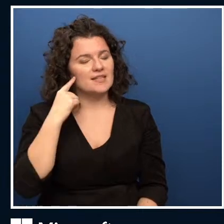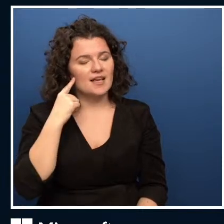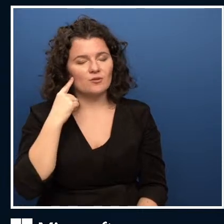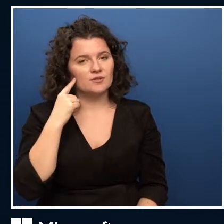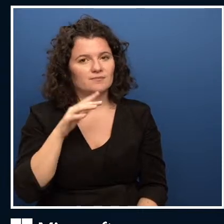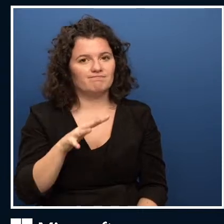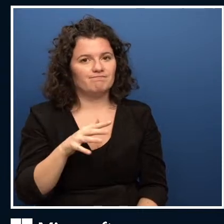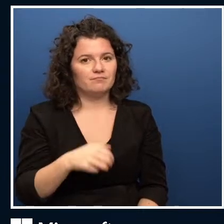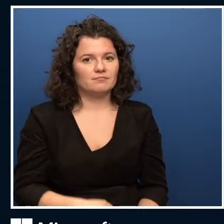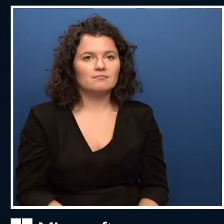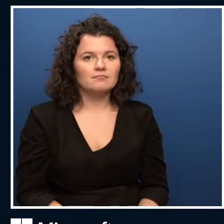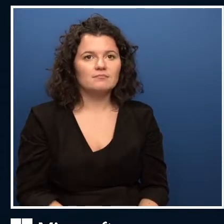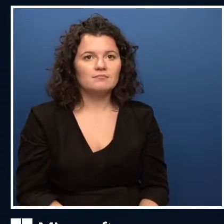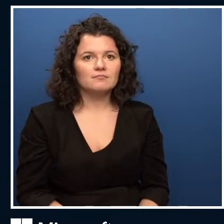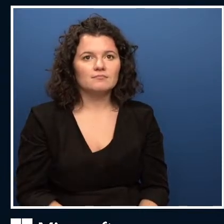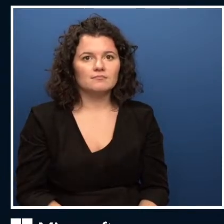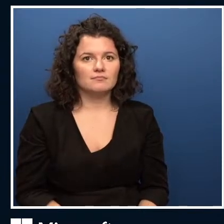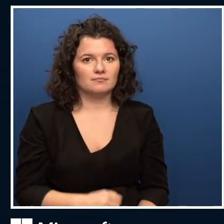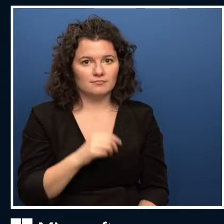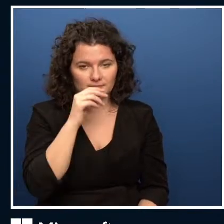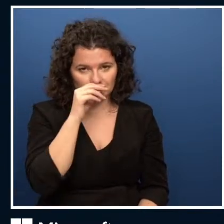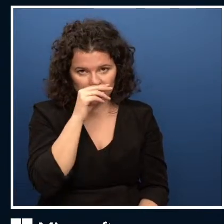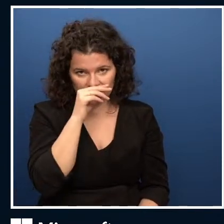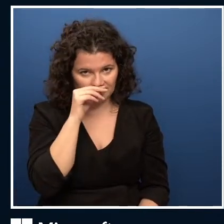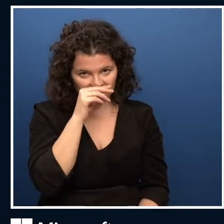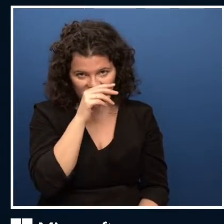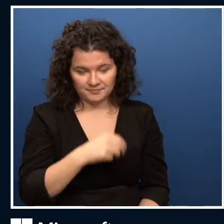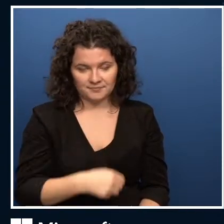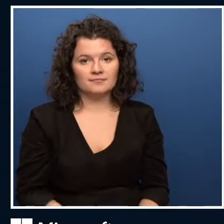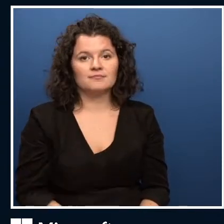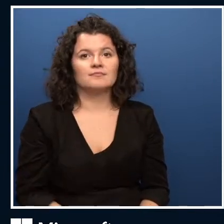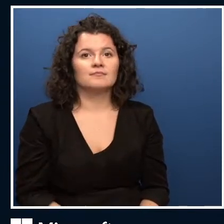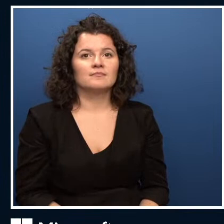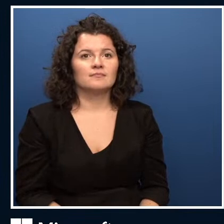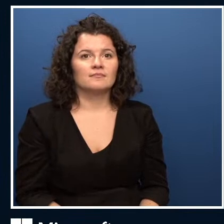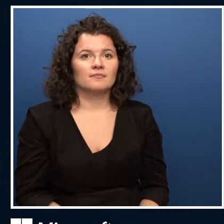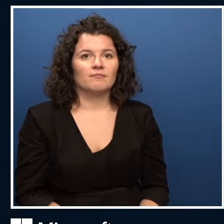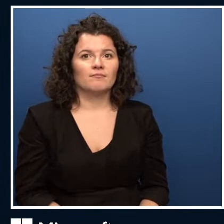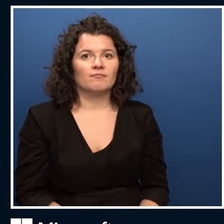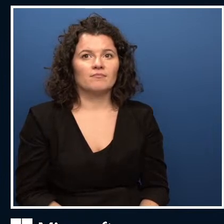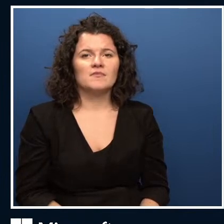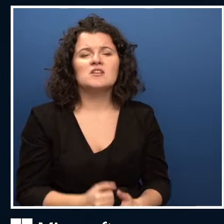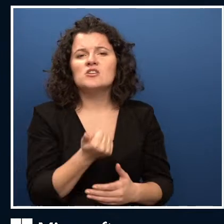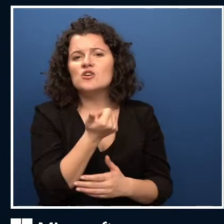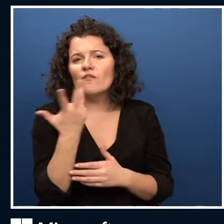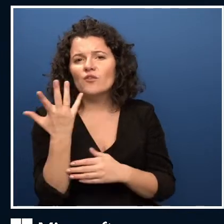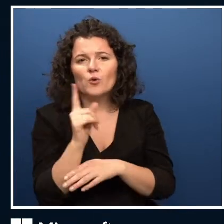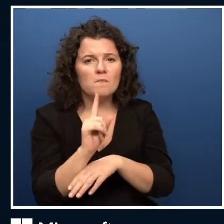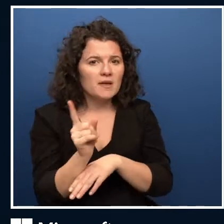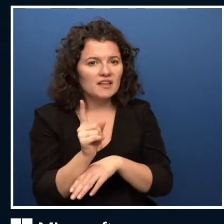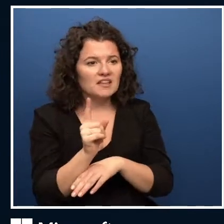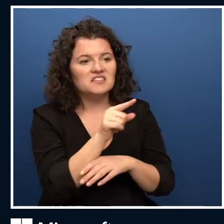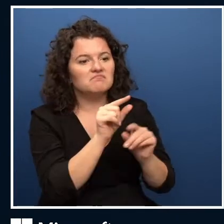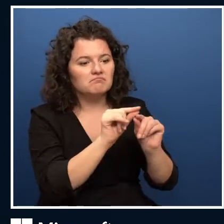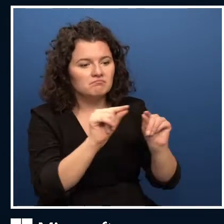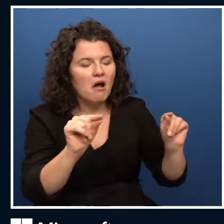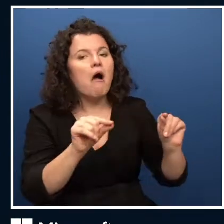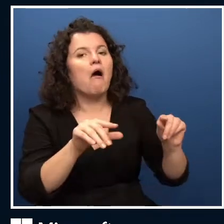language translations using Emotion, and it just requires you to give your 70 minutes. You should definitely check it out. Yeah.